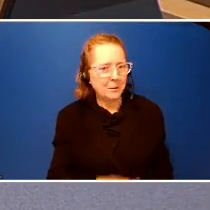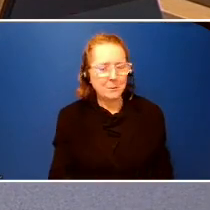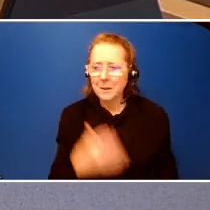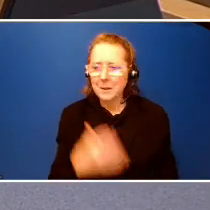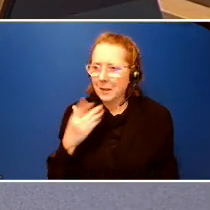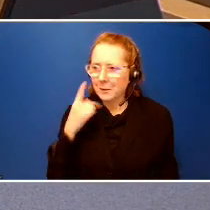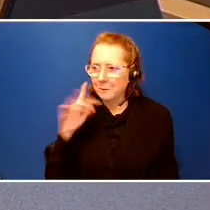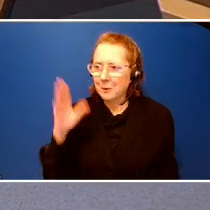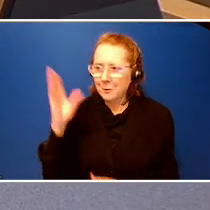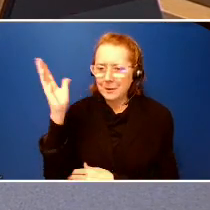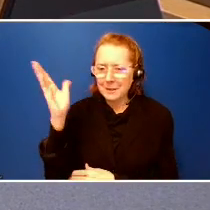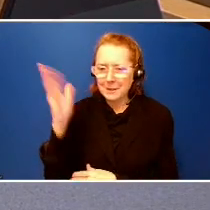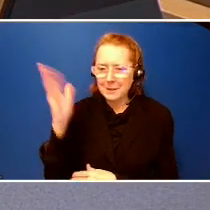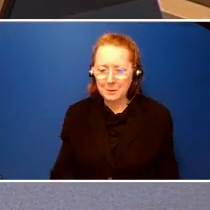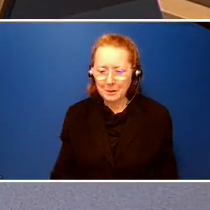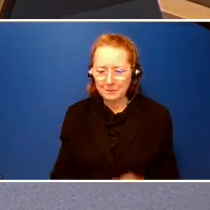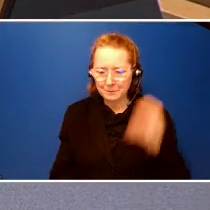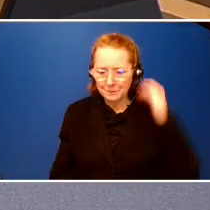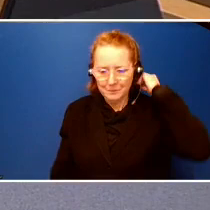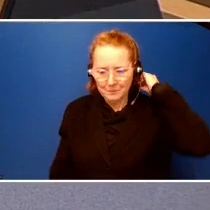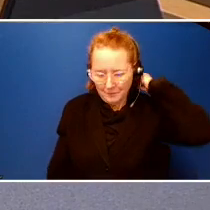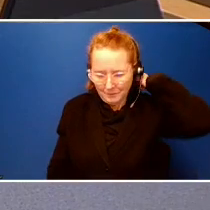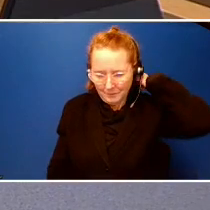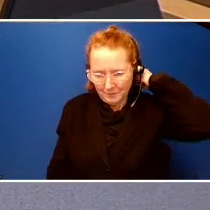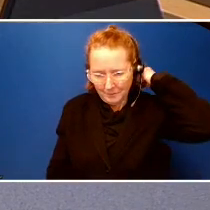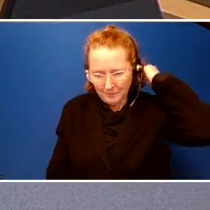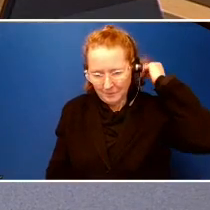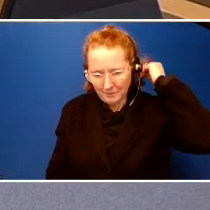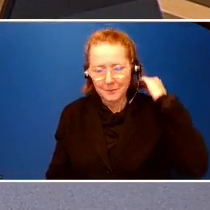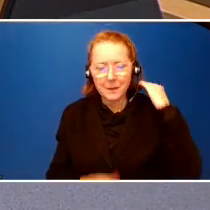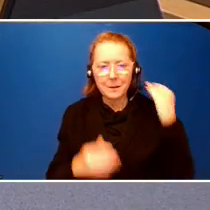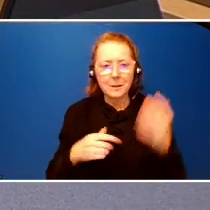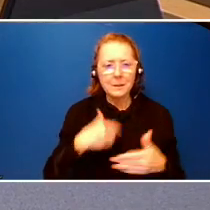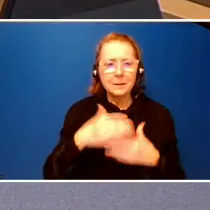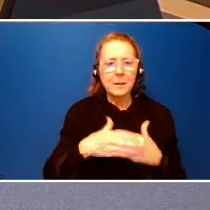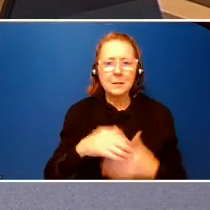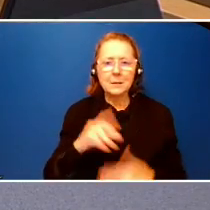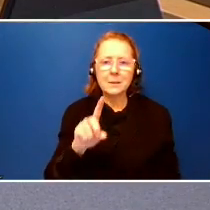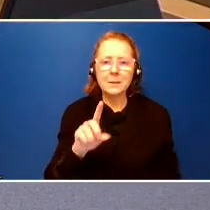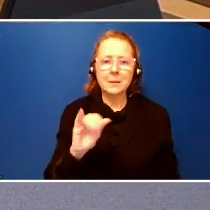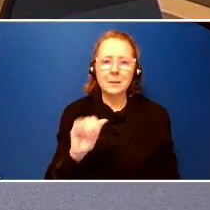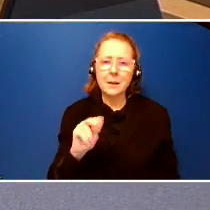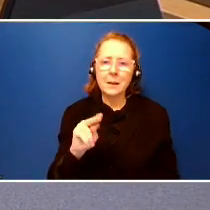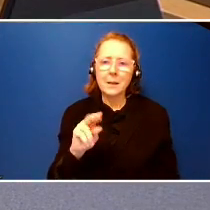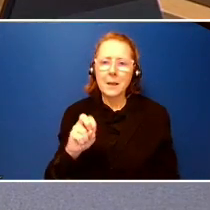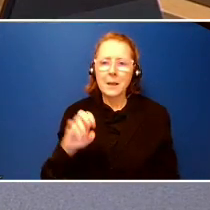testimony. All right, we have Diane Chavez.